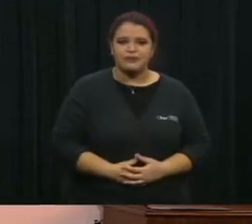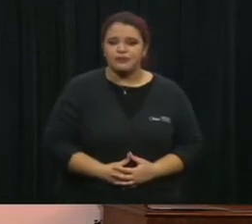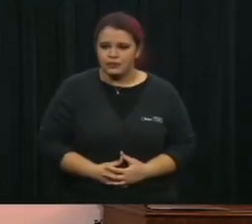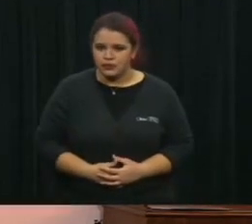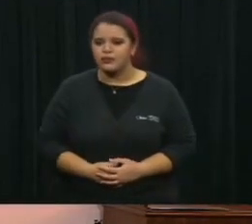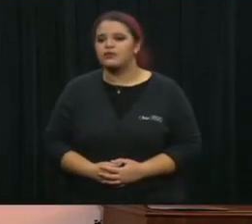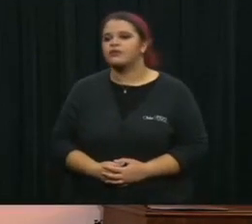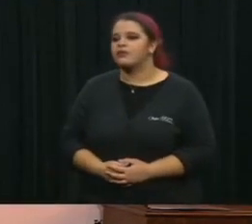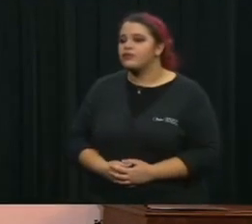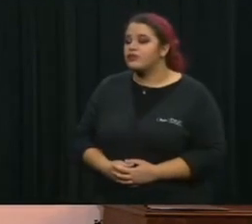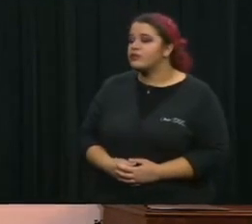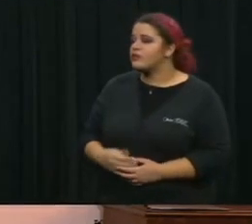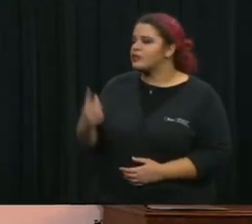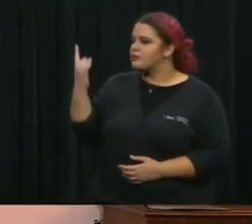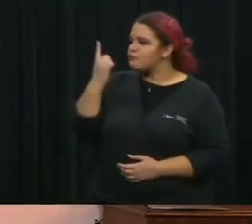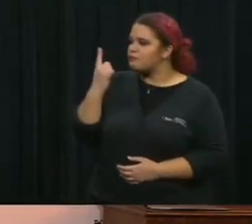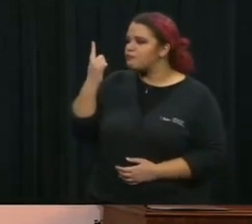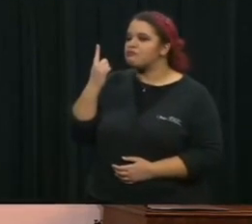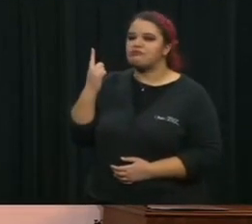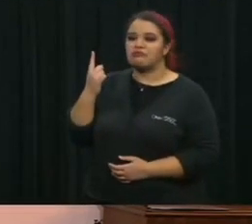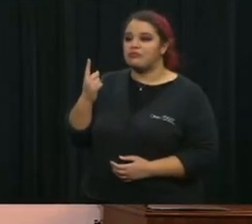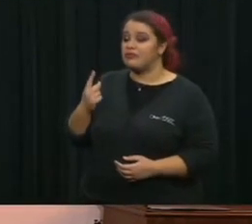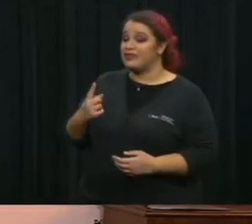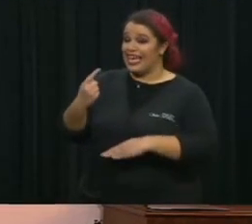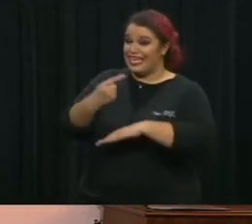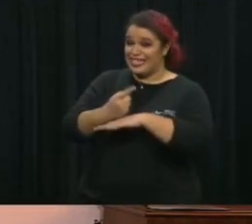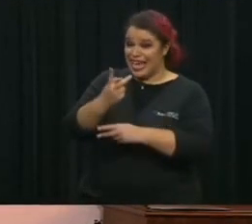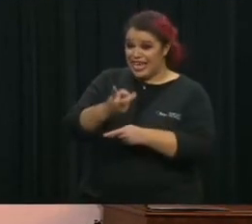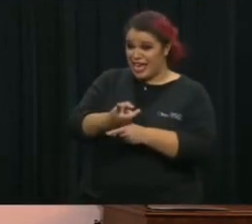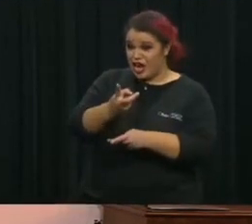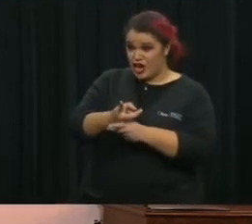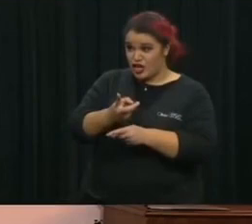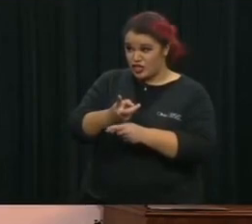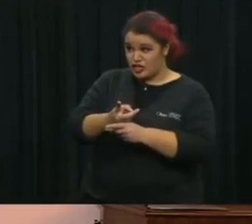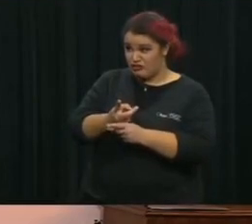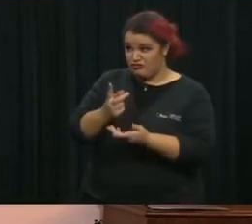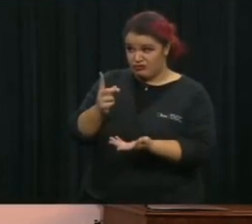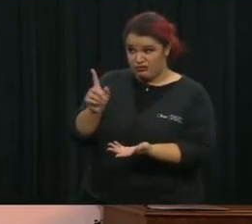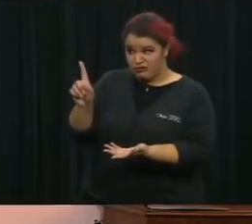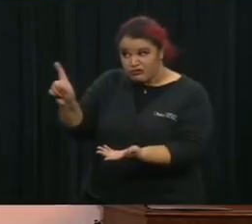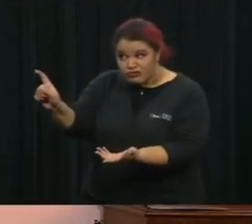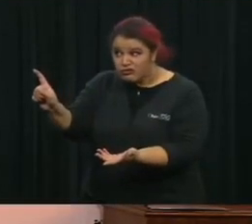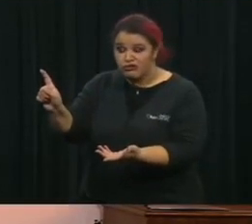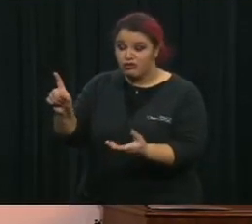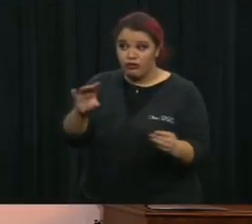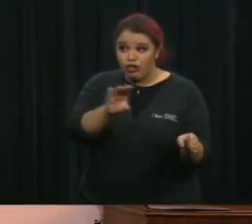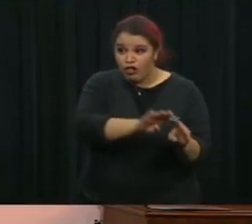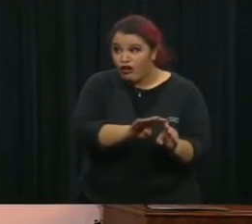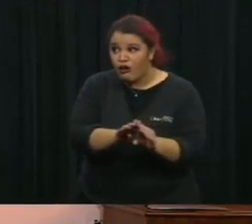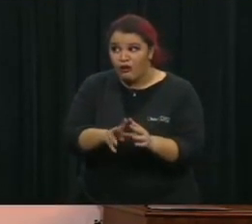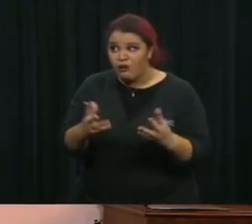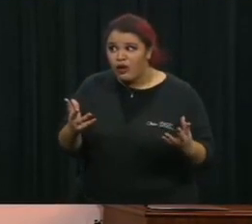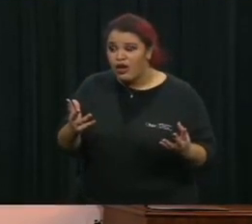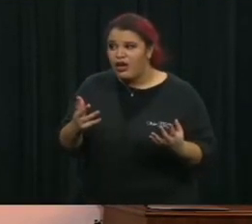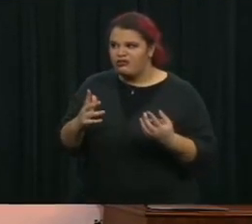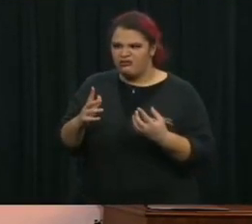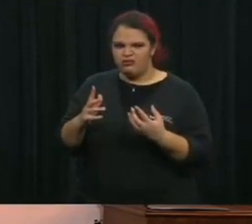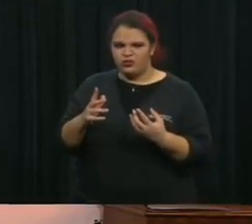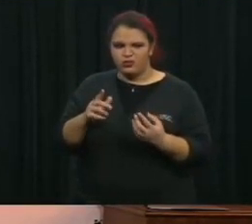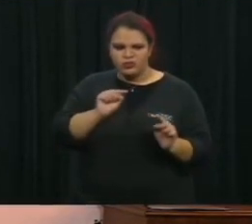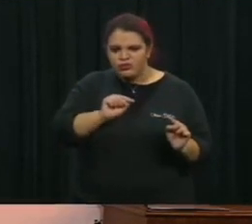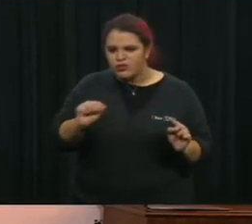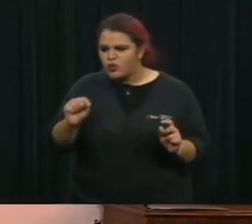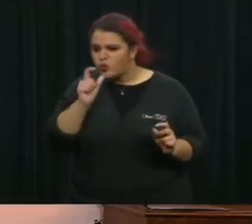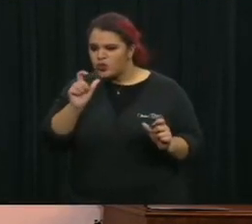about closing or limiting daycares, and if so, how you determine which should close and which should stay open.